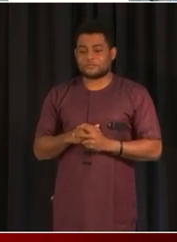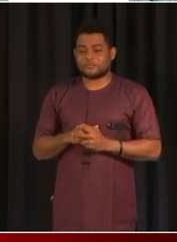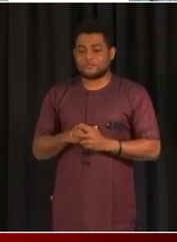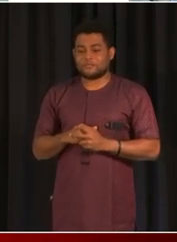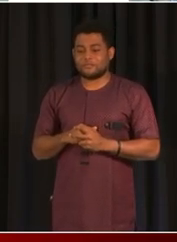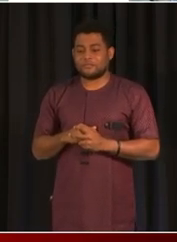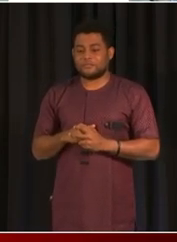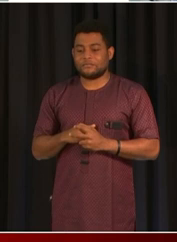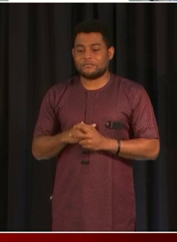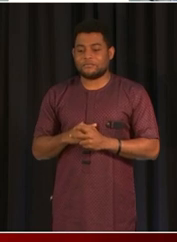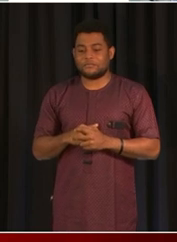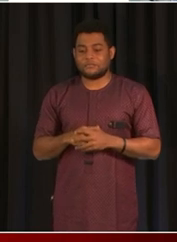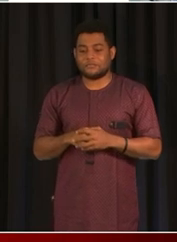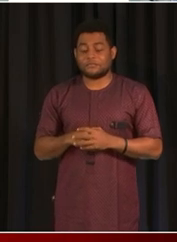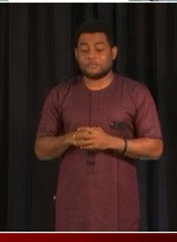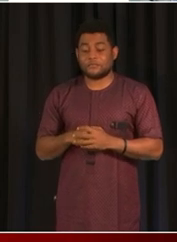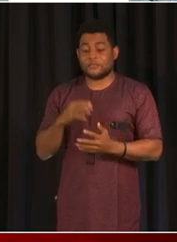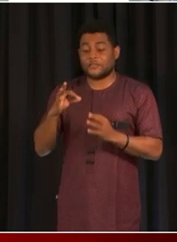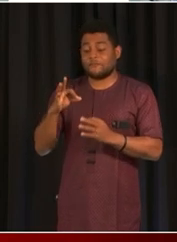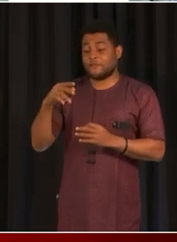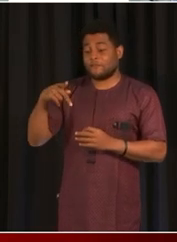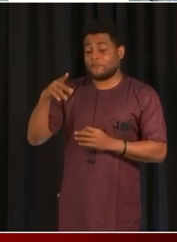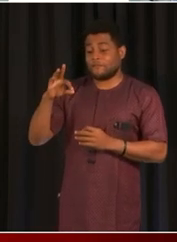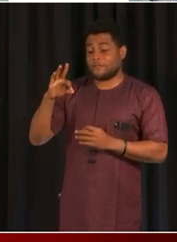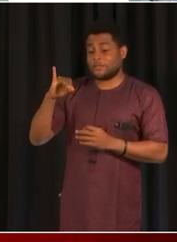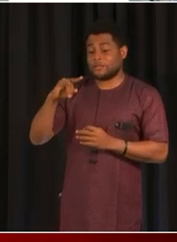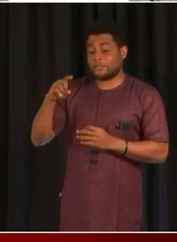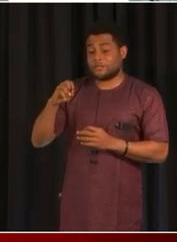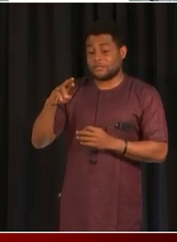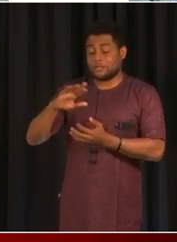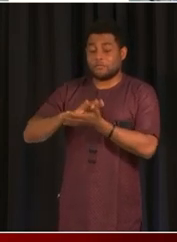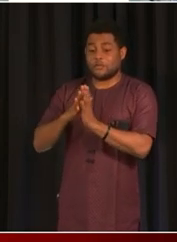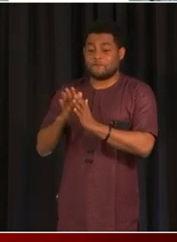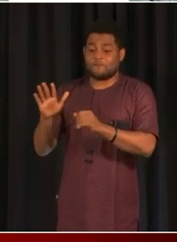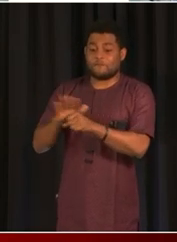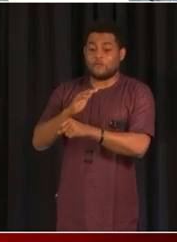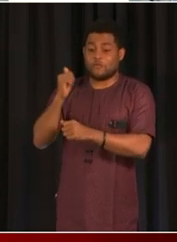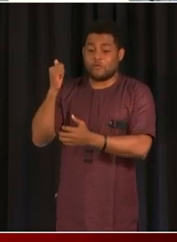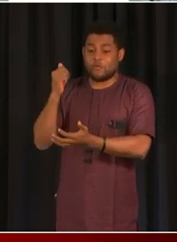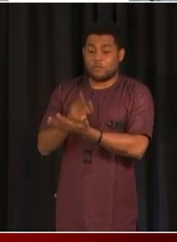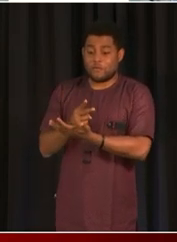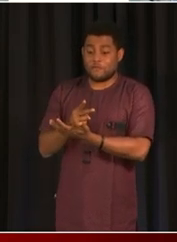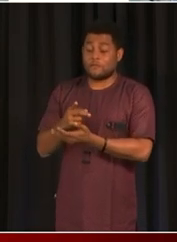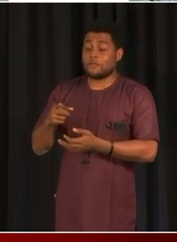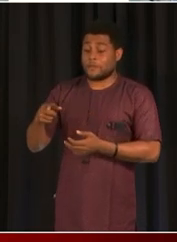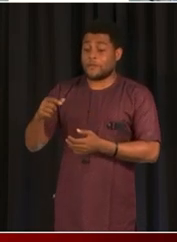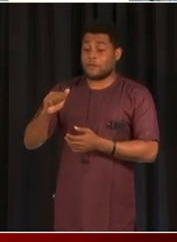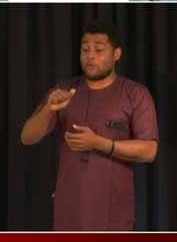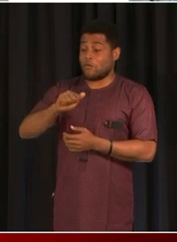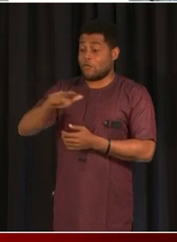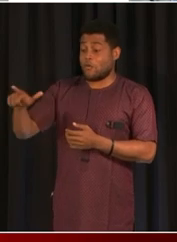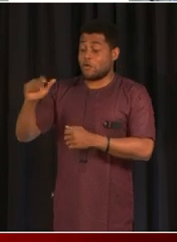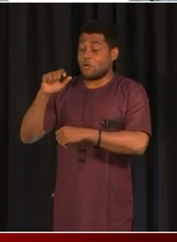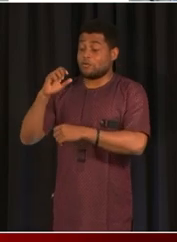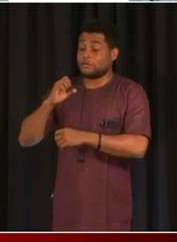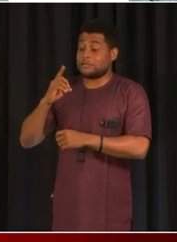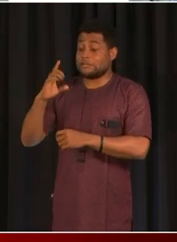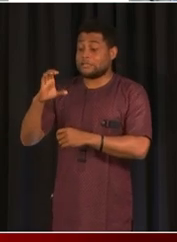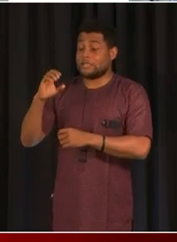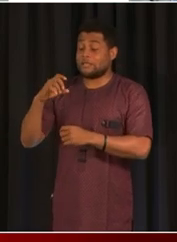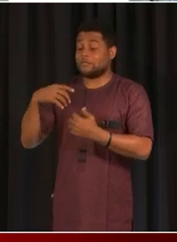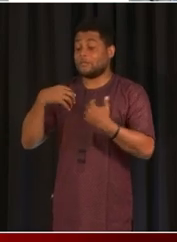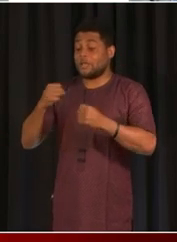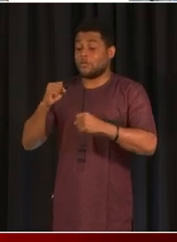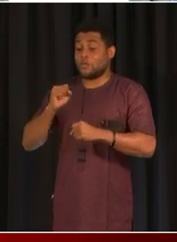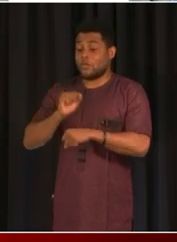your intent then would be to require every healthcare worker to be fully vaccinated with Pfizer? That's correct, unless they have a medical